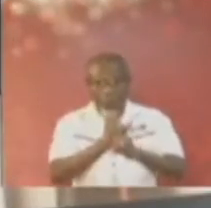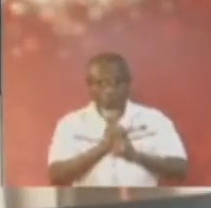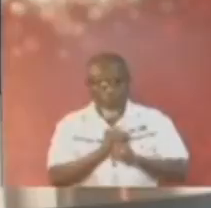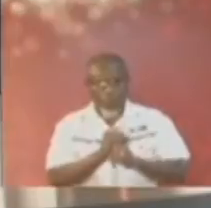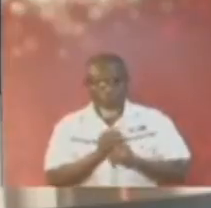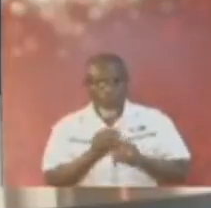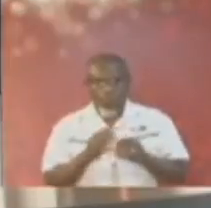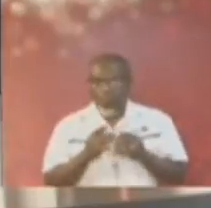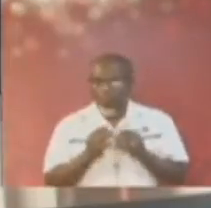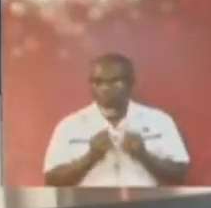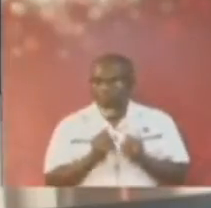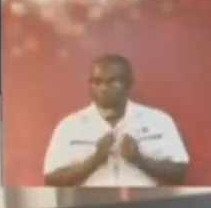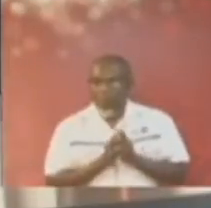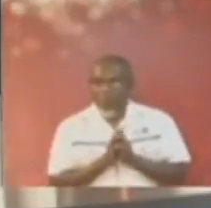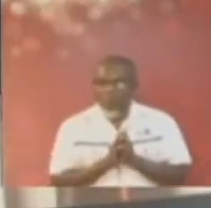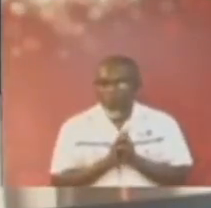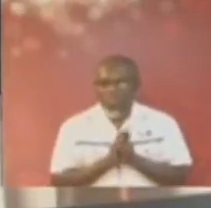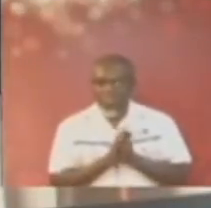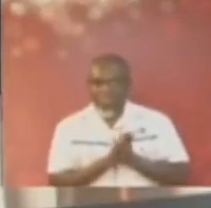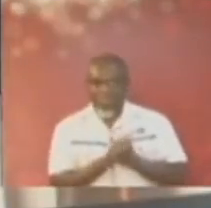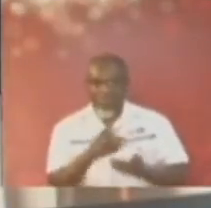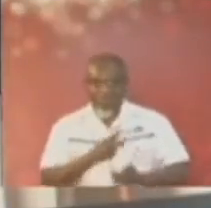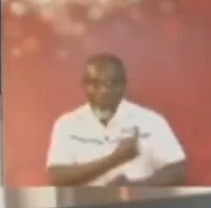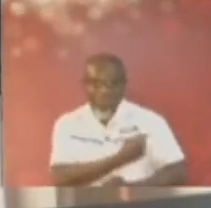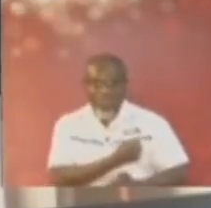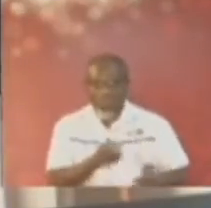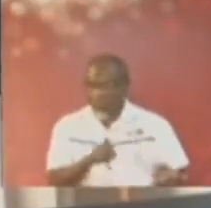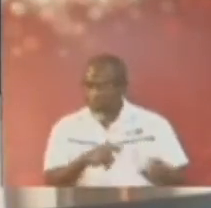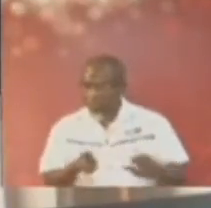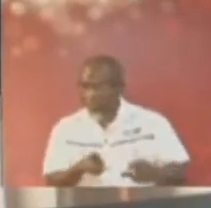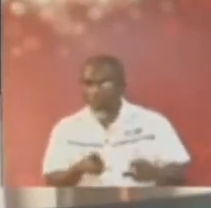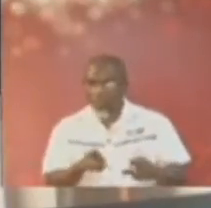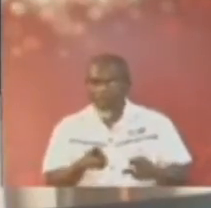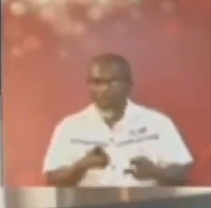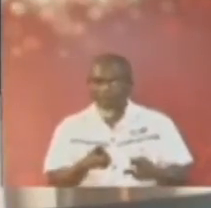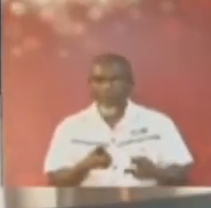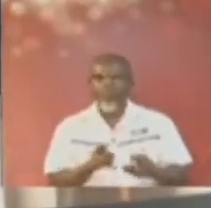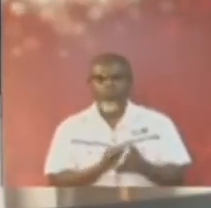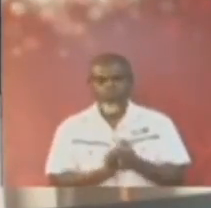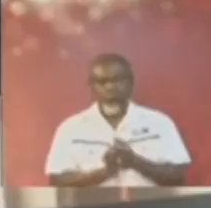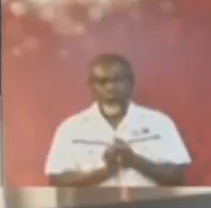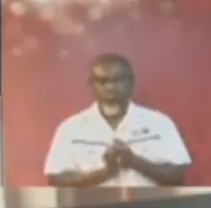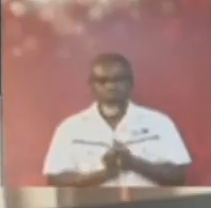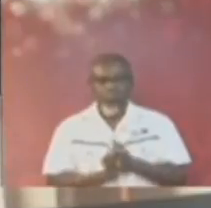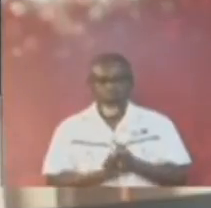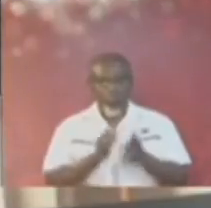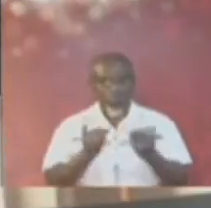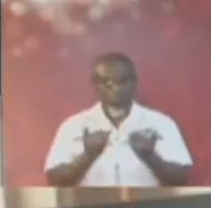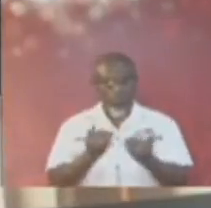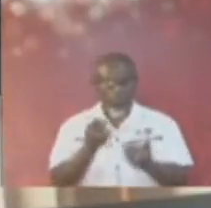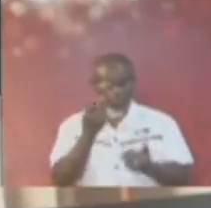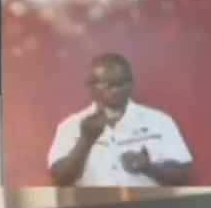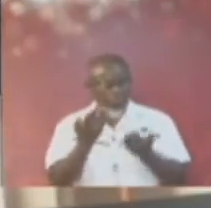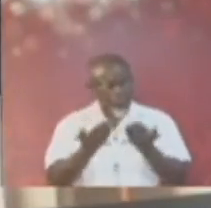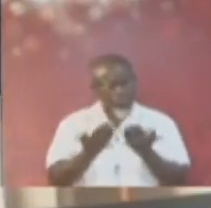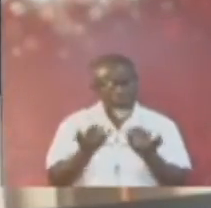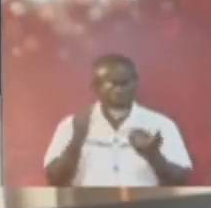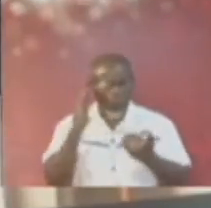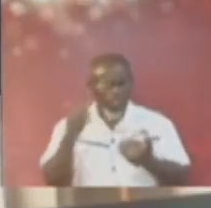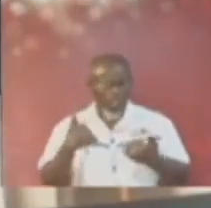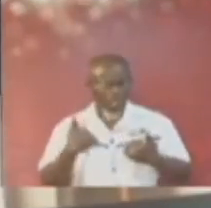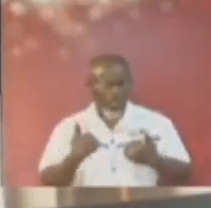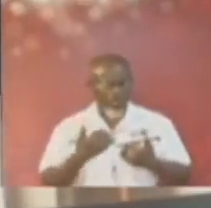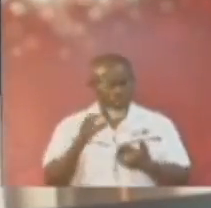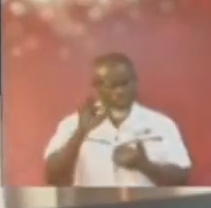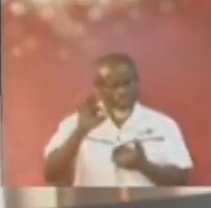promising COVID-19 vaccine, which has shown, we have been told, having a 90% efficacy rate